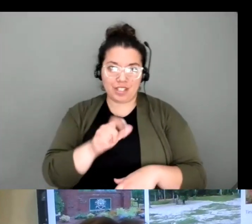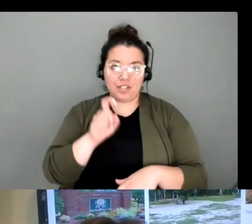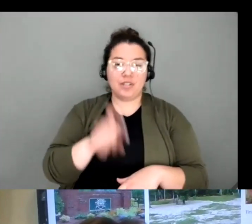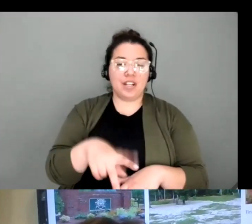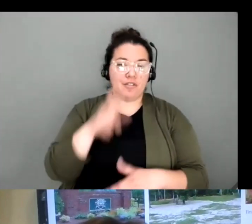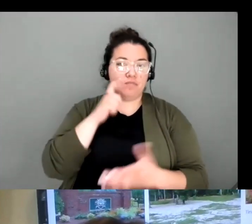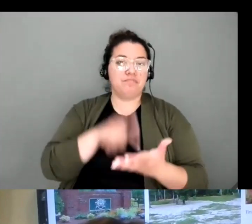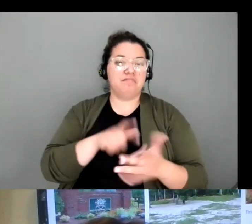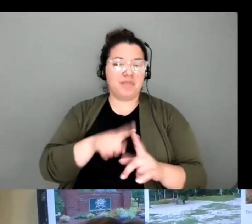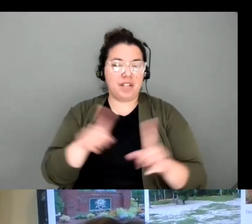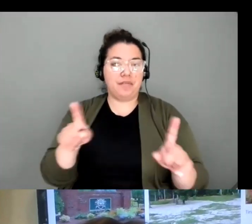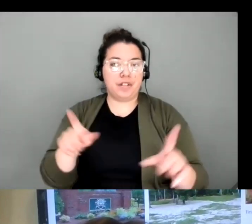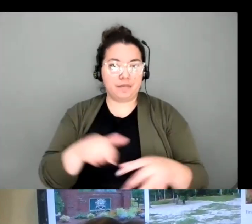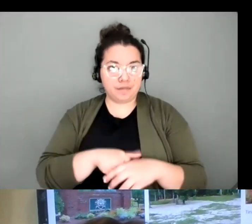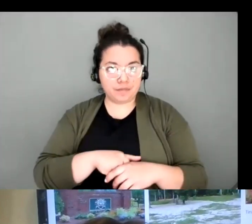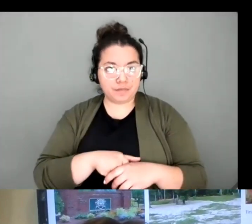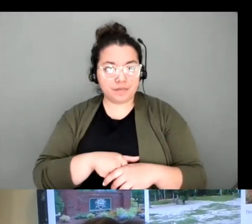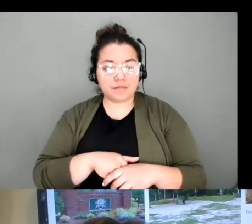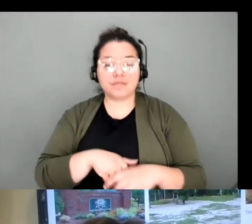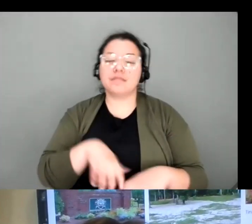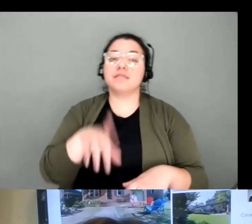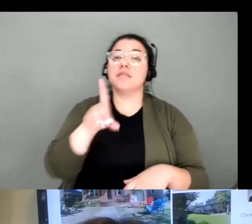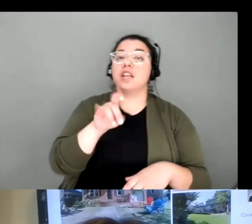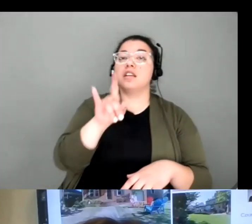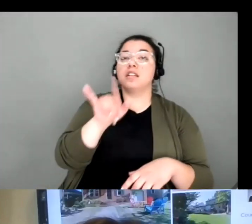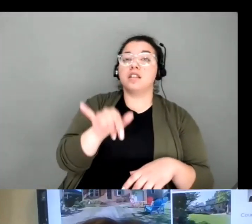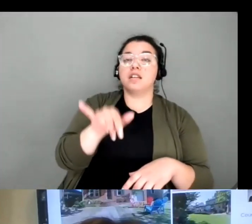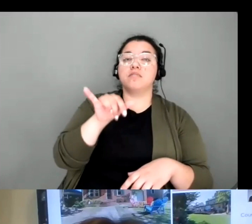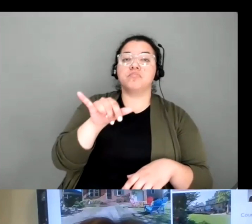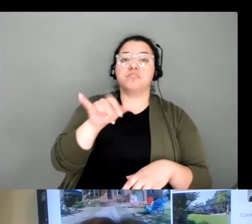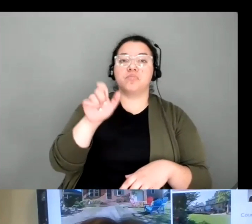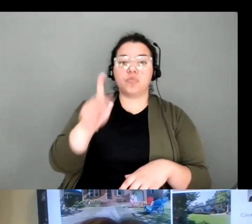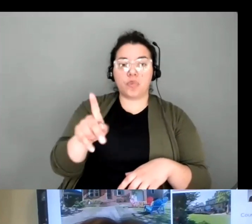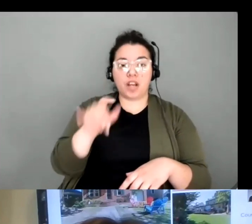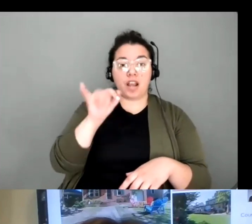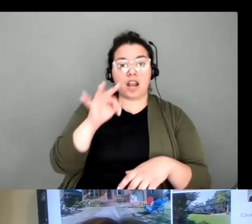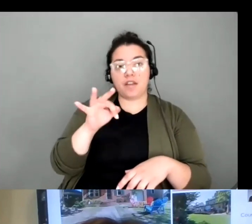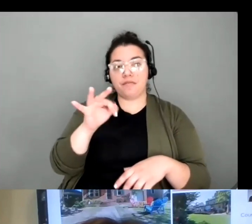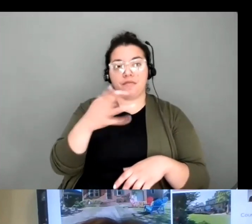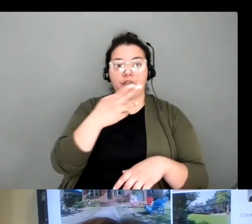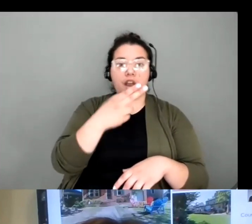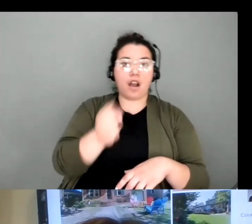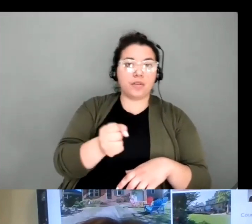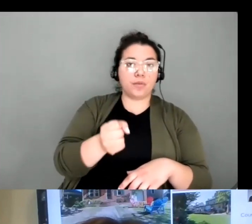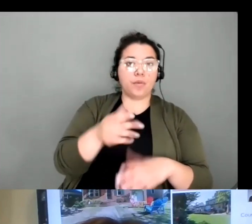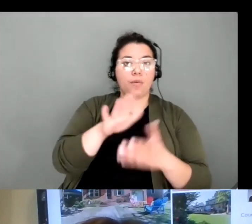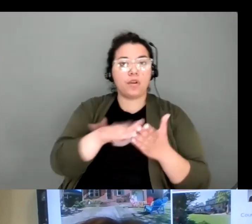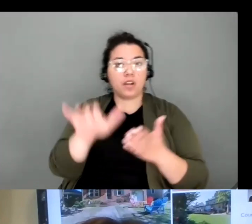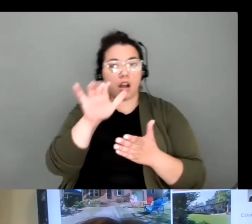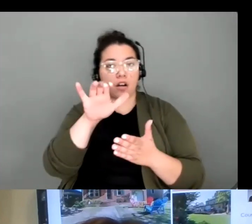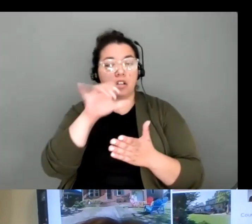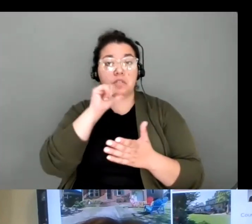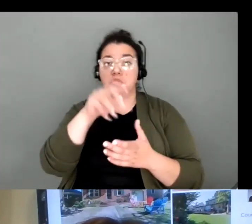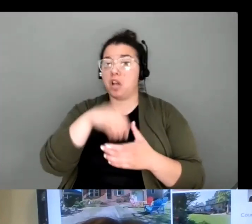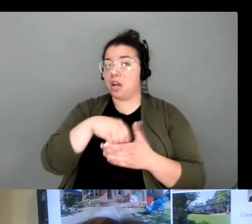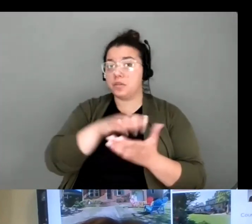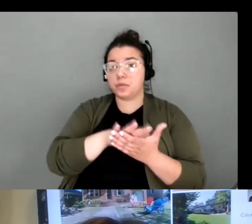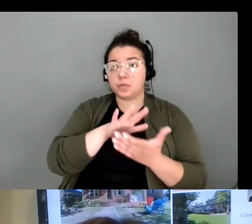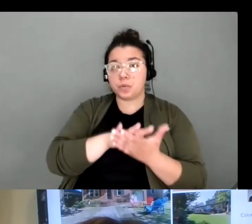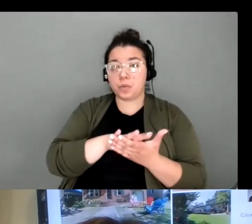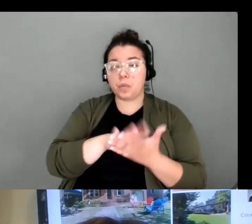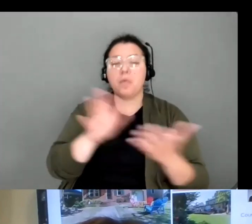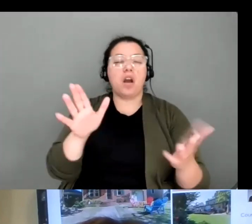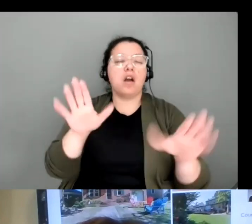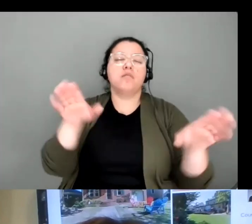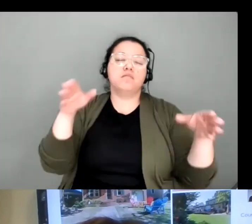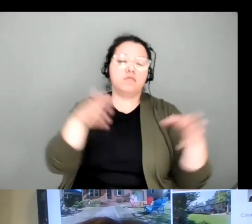Okay. And whether you're in high school, you're in college, you're not in school, let's focus on the classroom